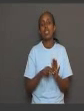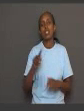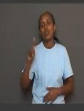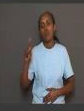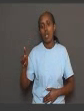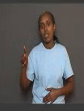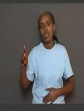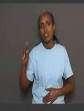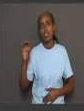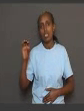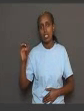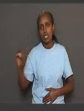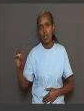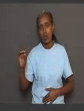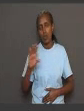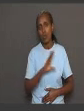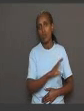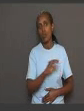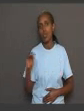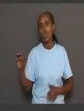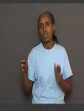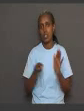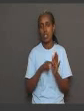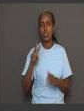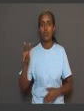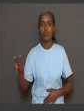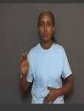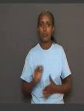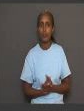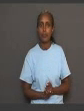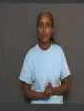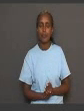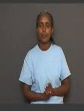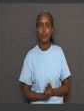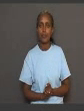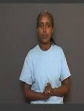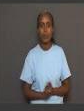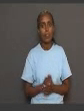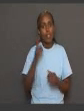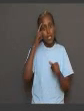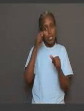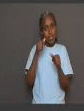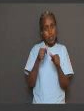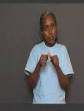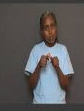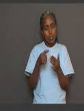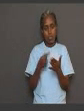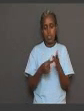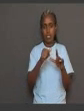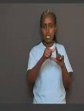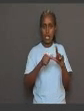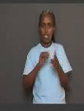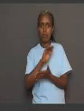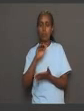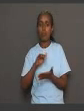-1, 0, and -2. Note that the angle